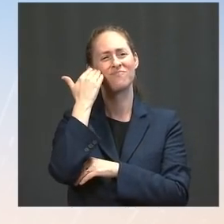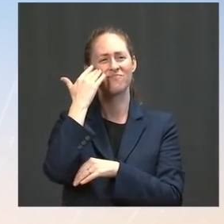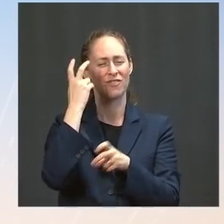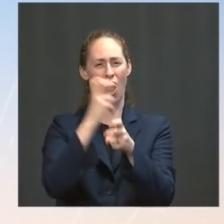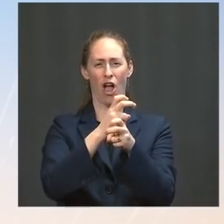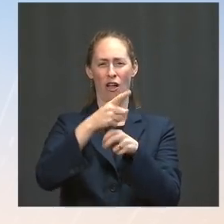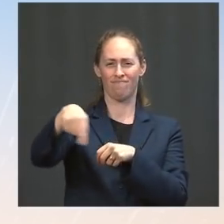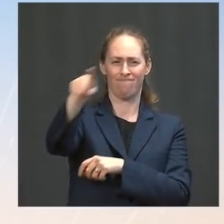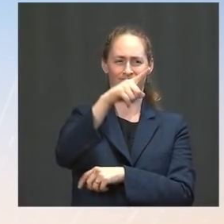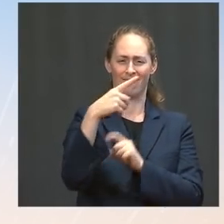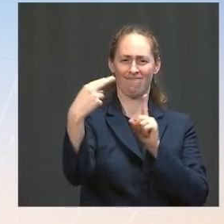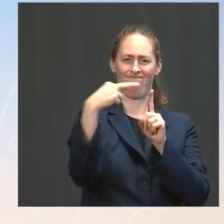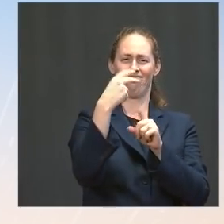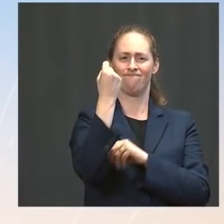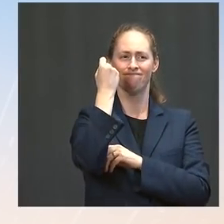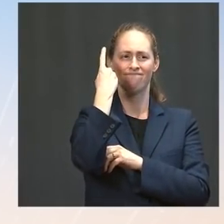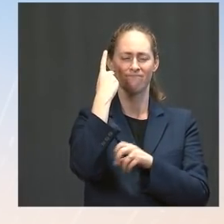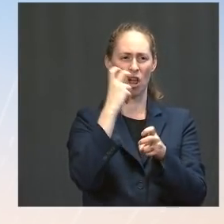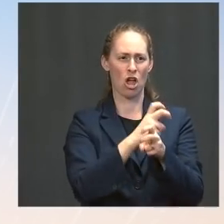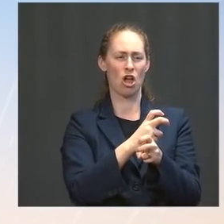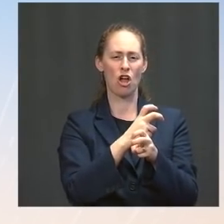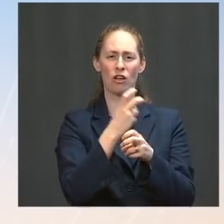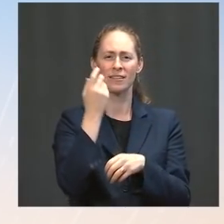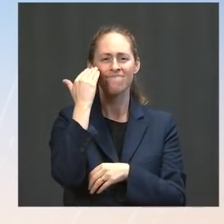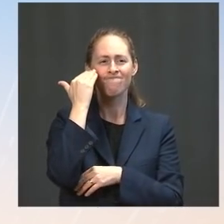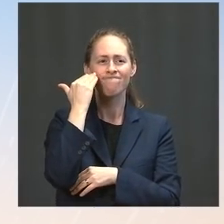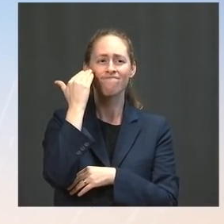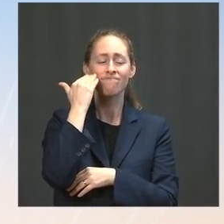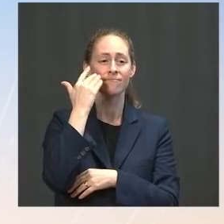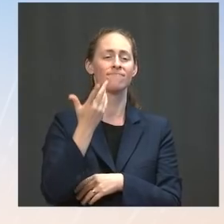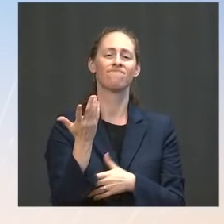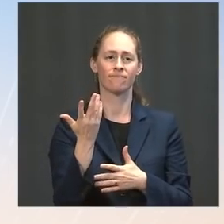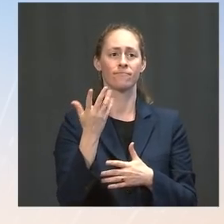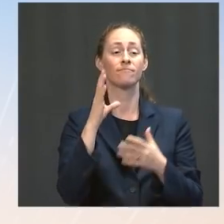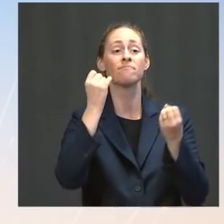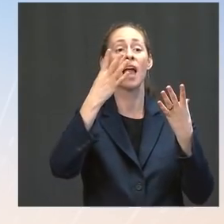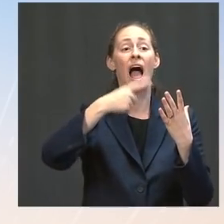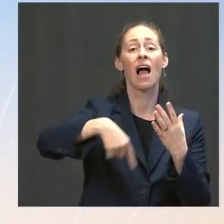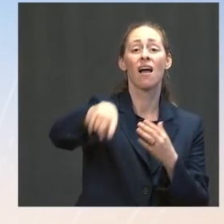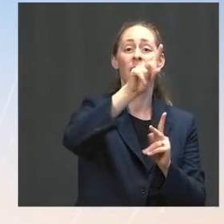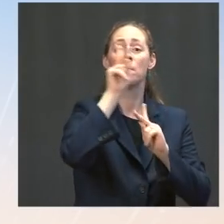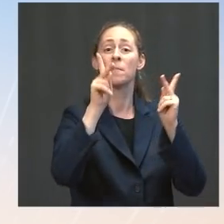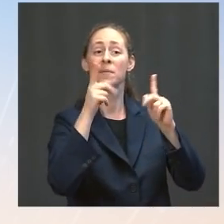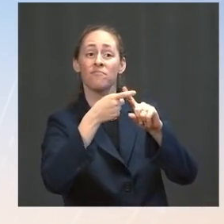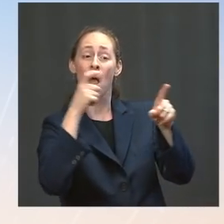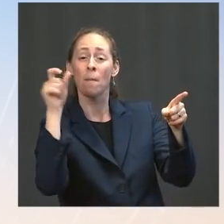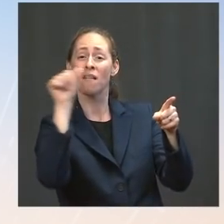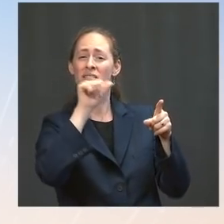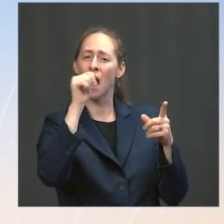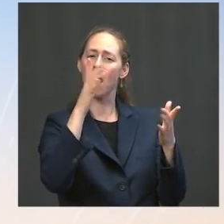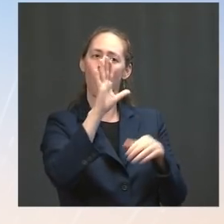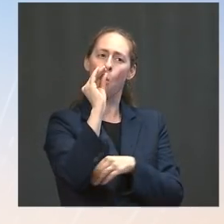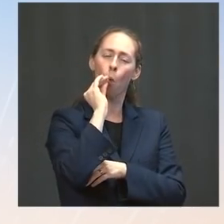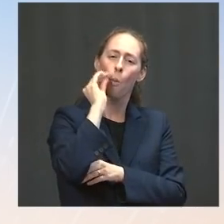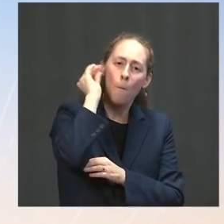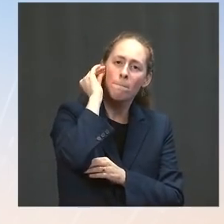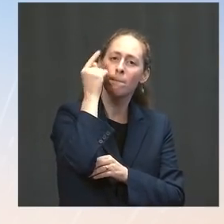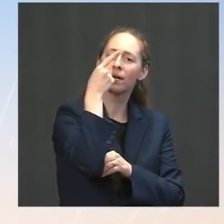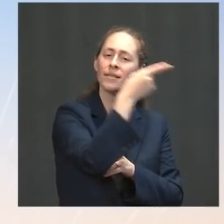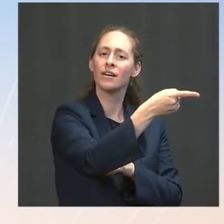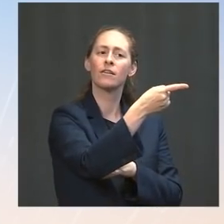Afghanistan. Who are apparently stranded in Afghanistan after having traveled there. I don't know for certain that this is a I legit certainly story. don't have